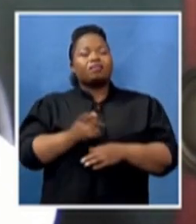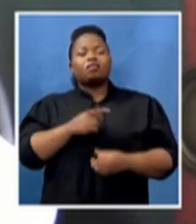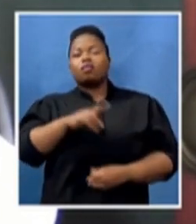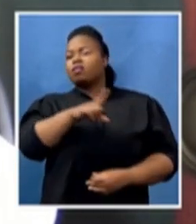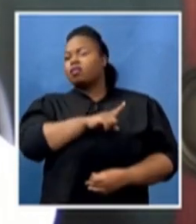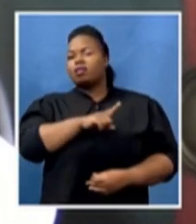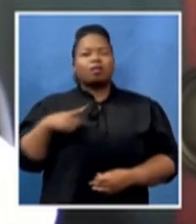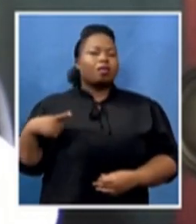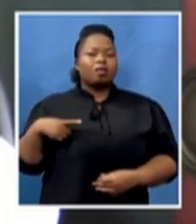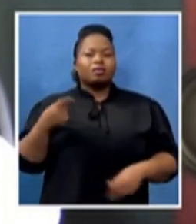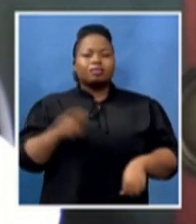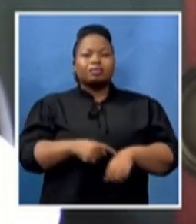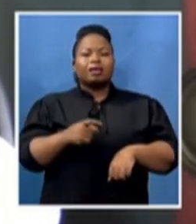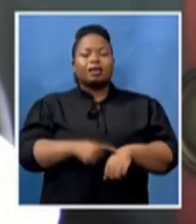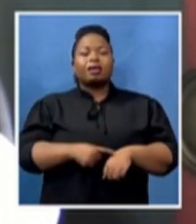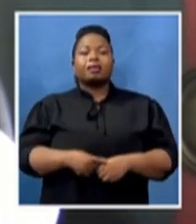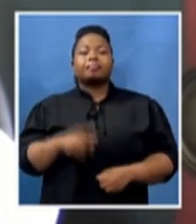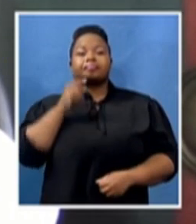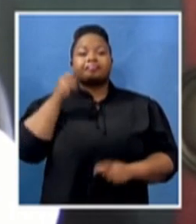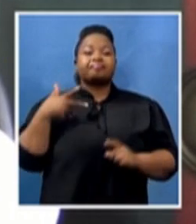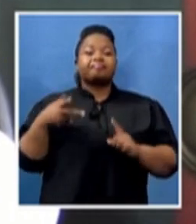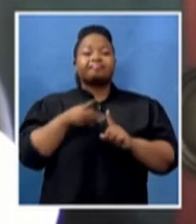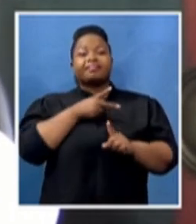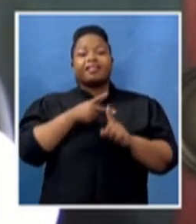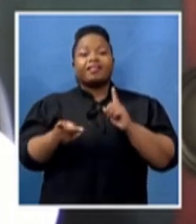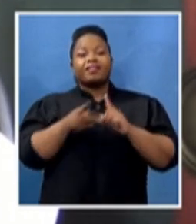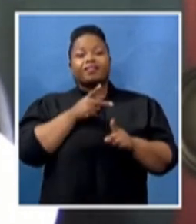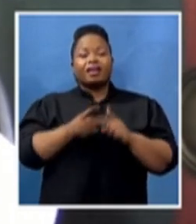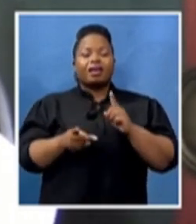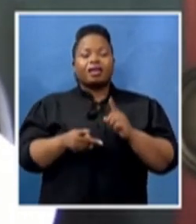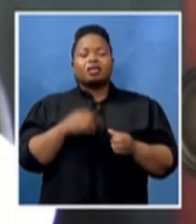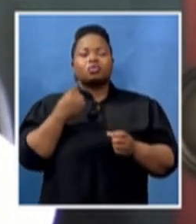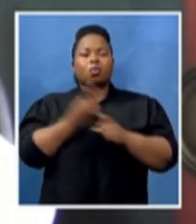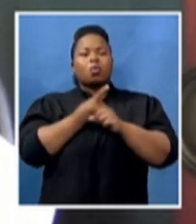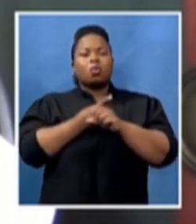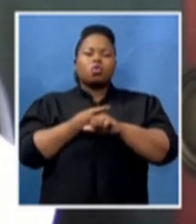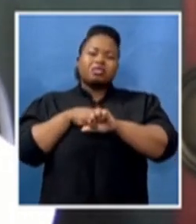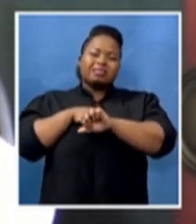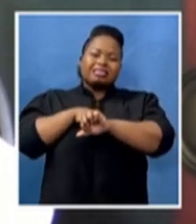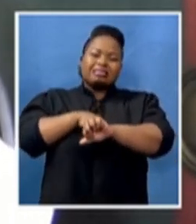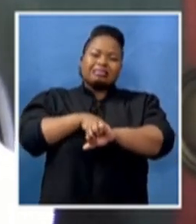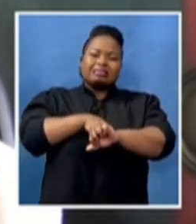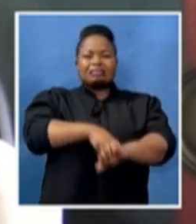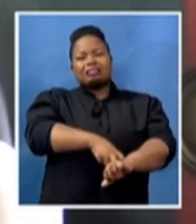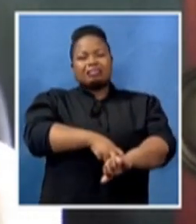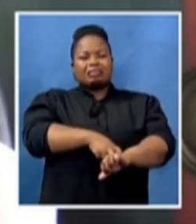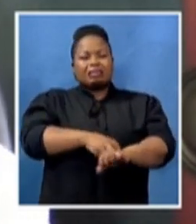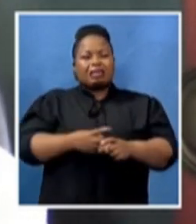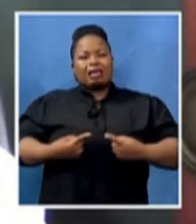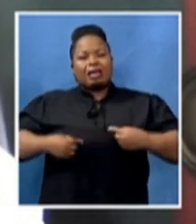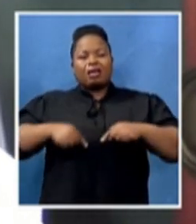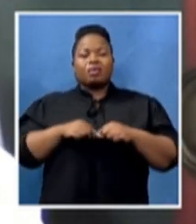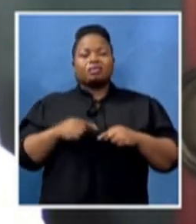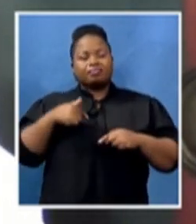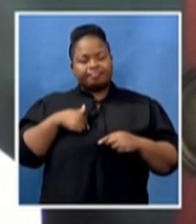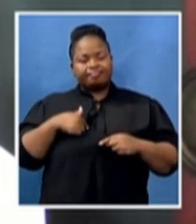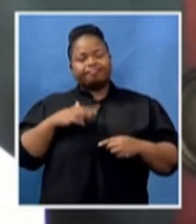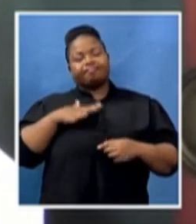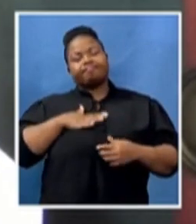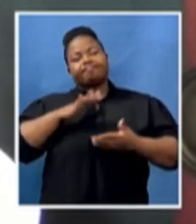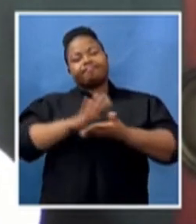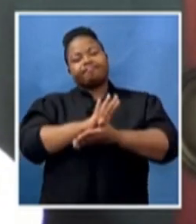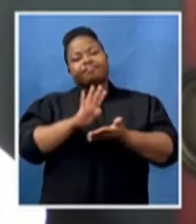a knee on our neck. I'm therefore extremely pleased that the organizers of this event